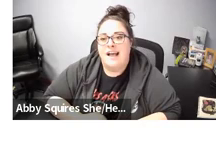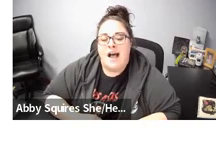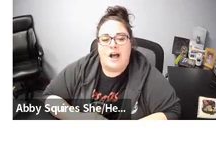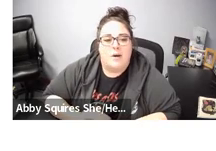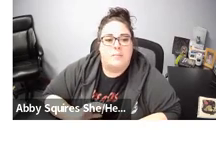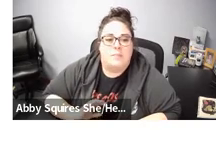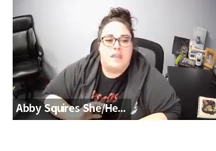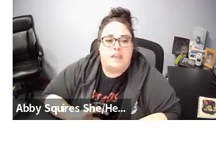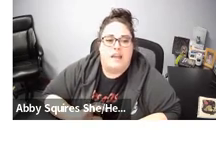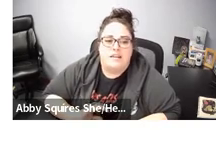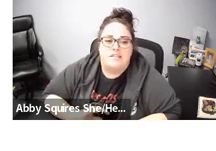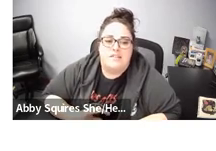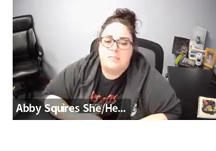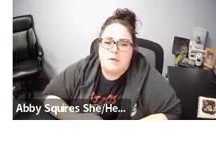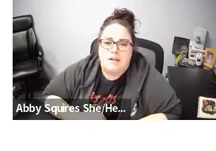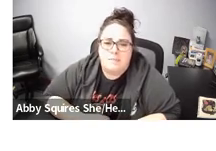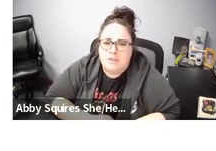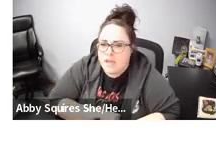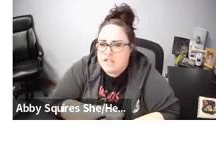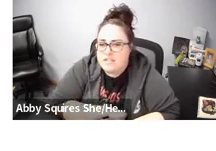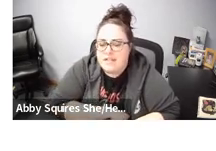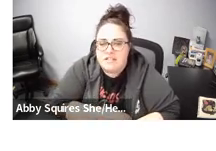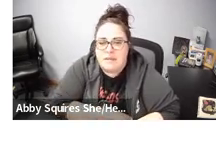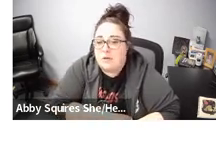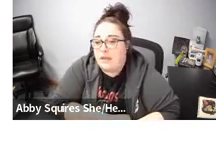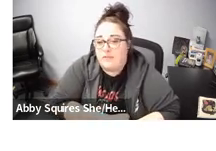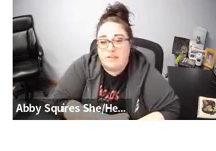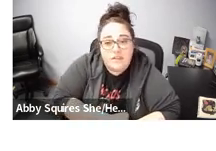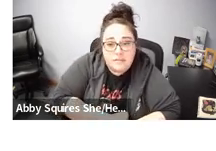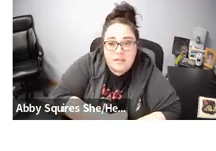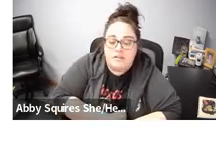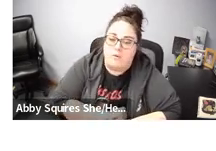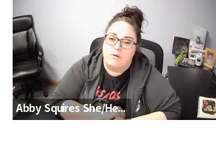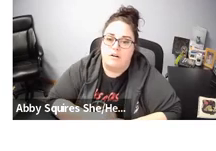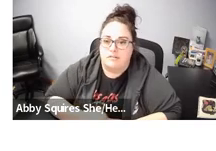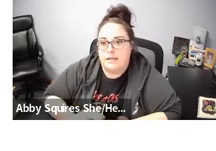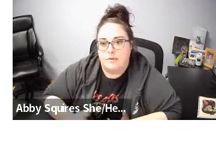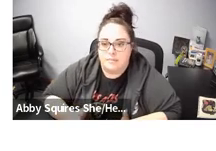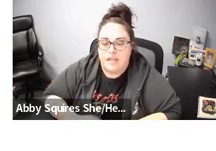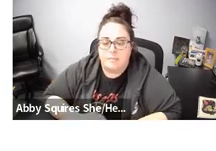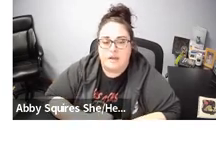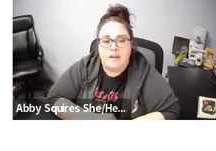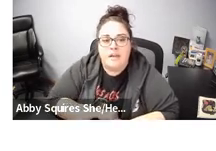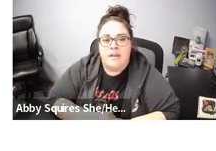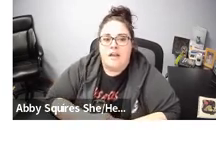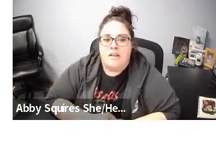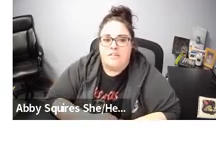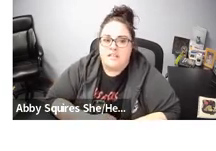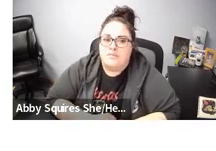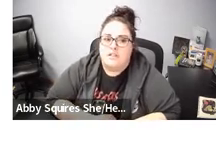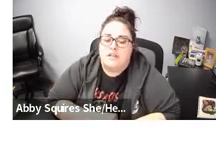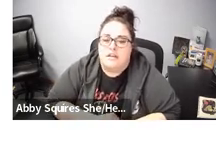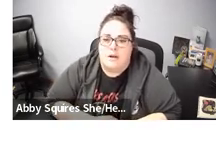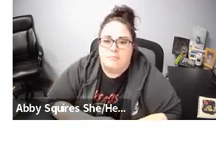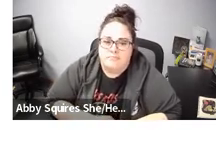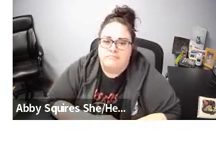printer. And some locations might just make you pay for the filament or labor to make it, but that's